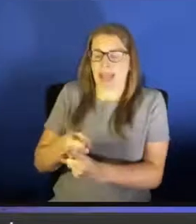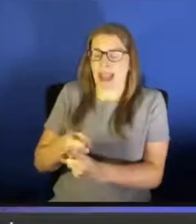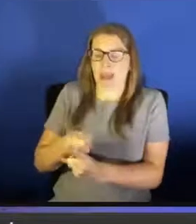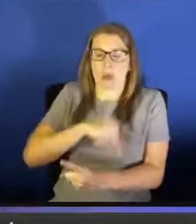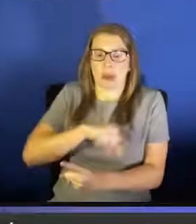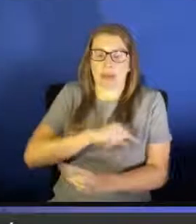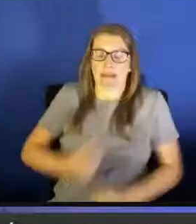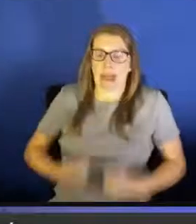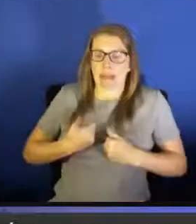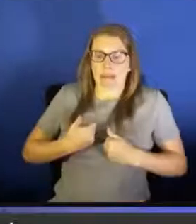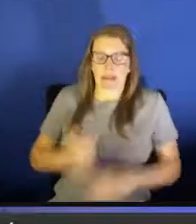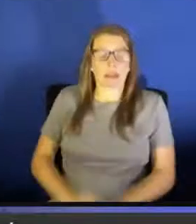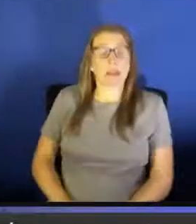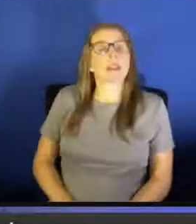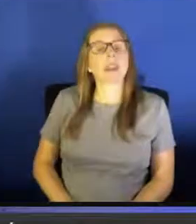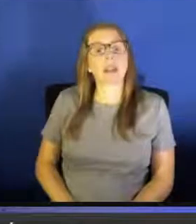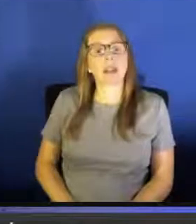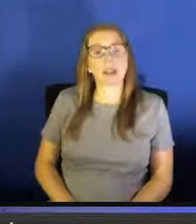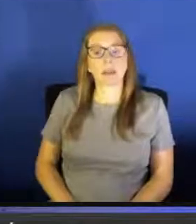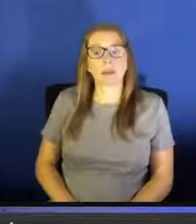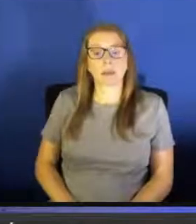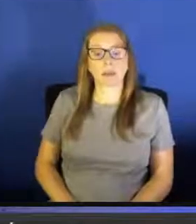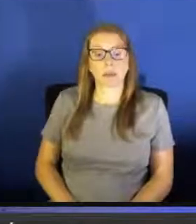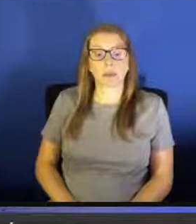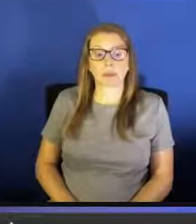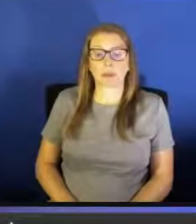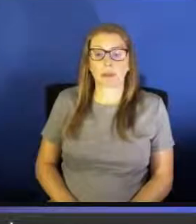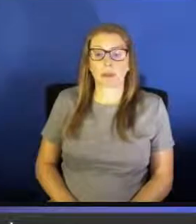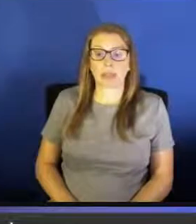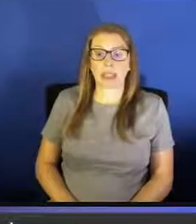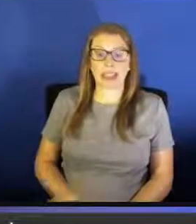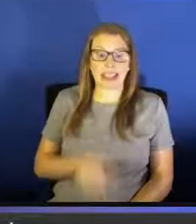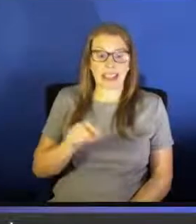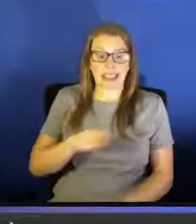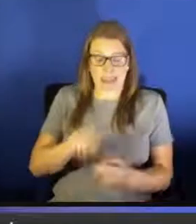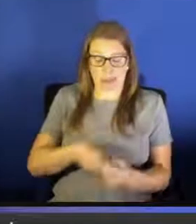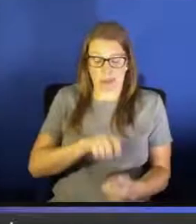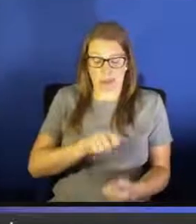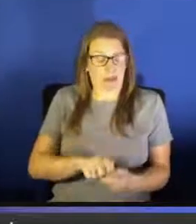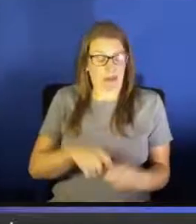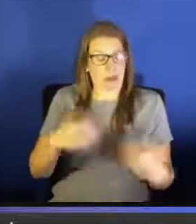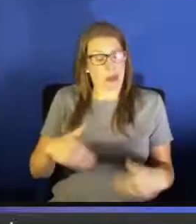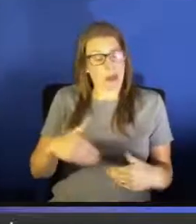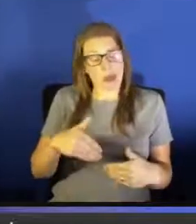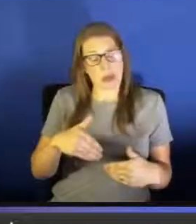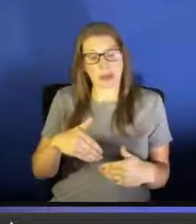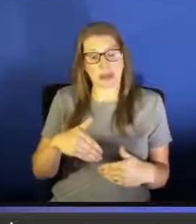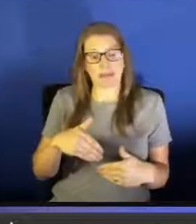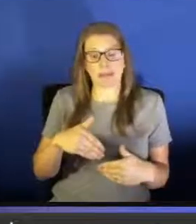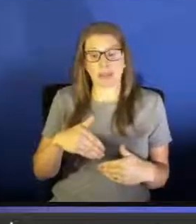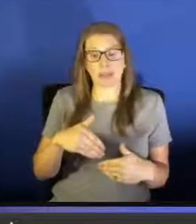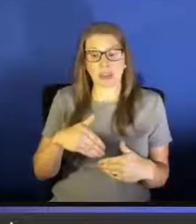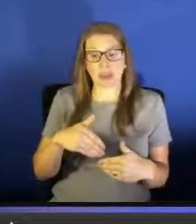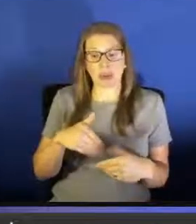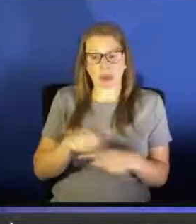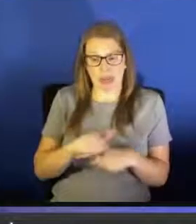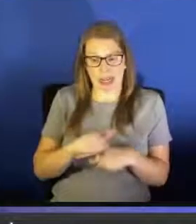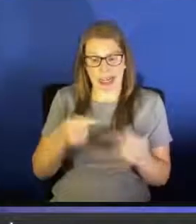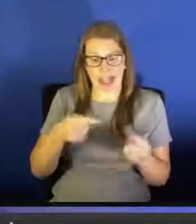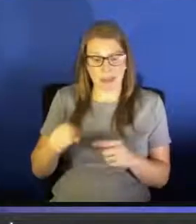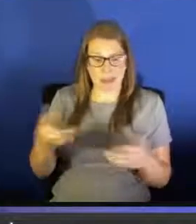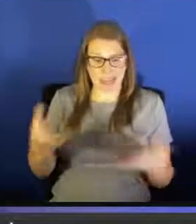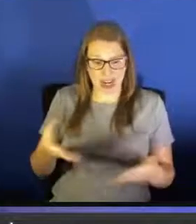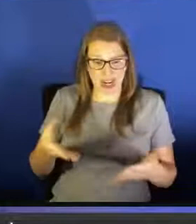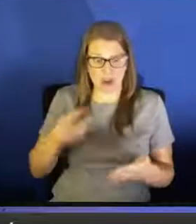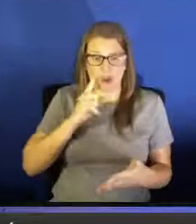with your team, this is a very extremely specified training that happens here at specifically here in our region